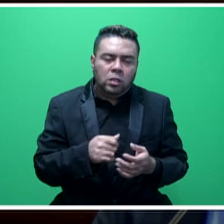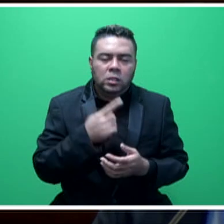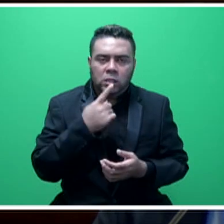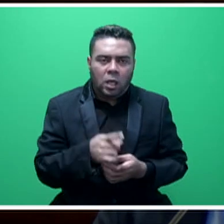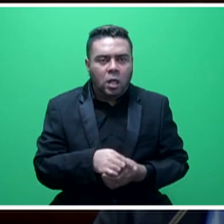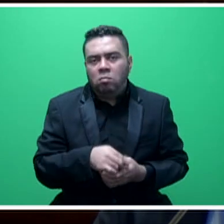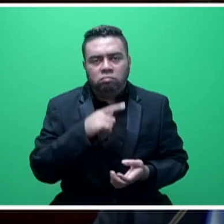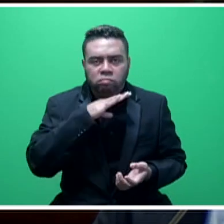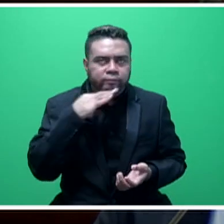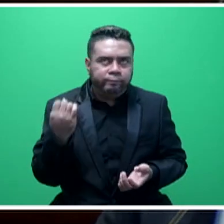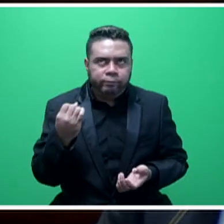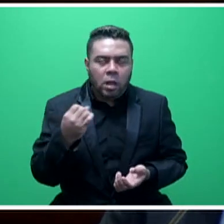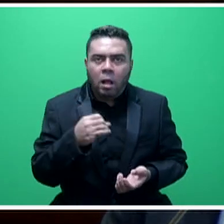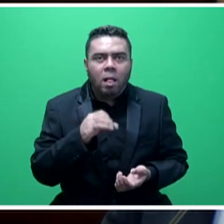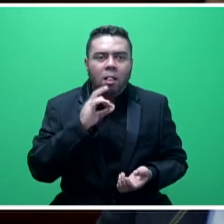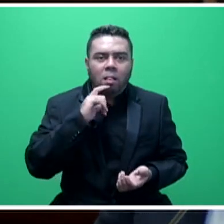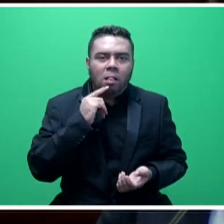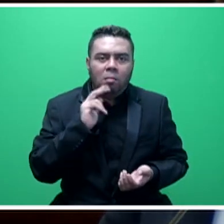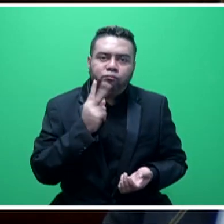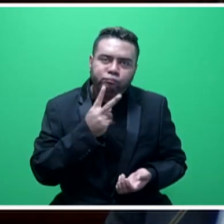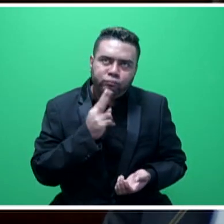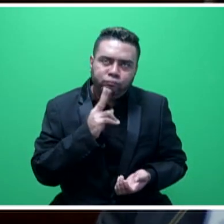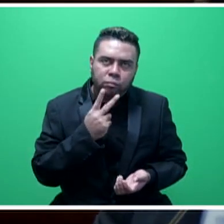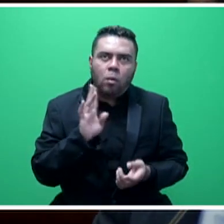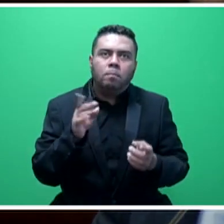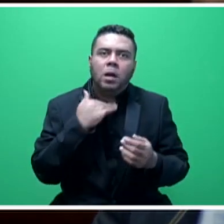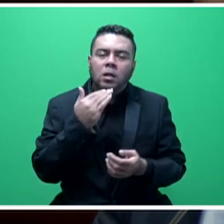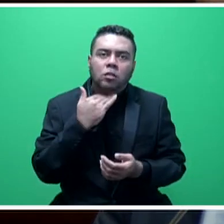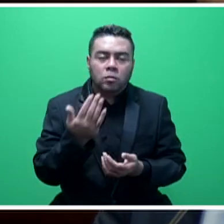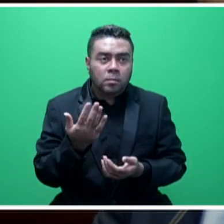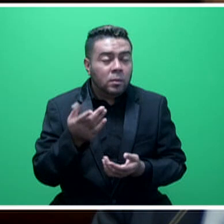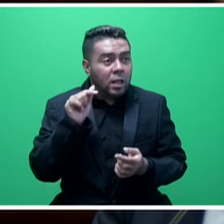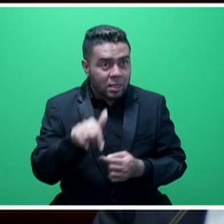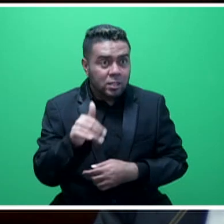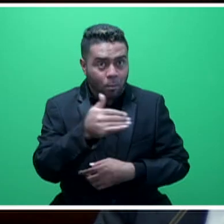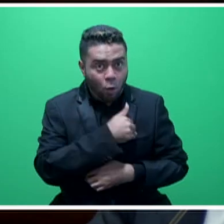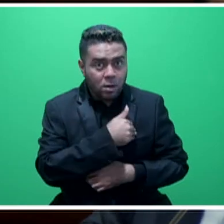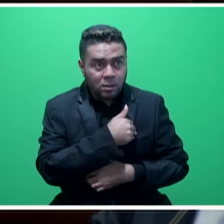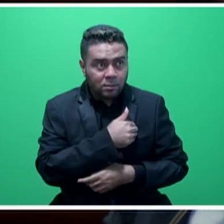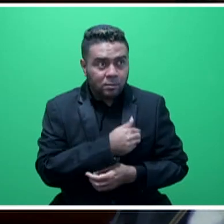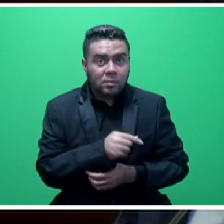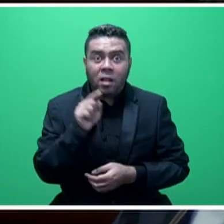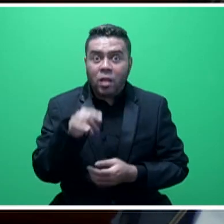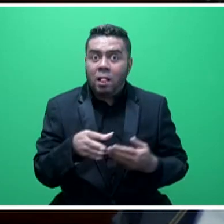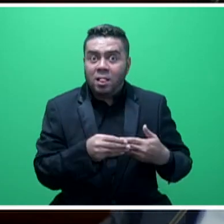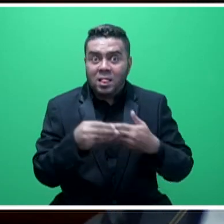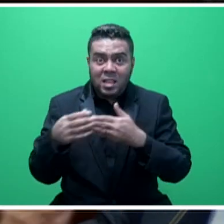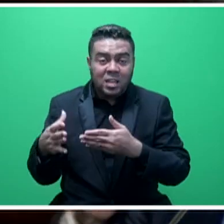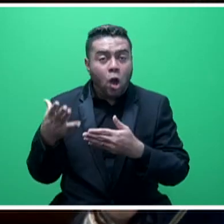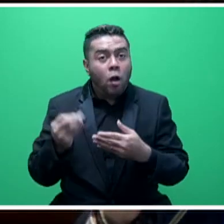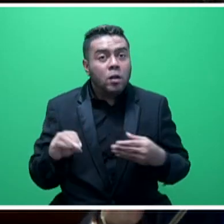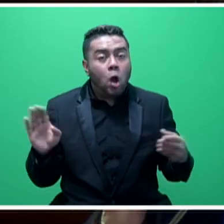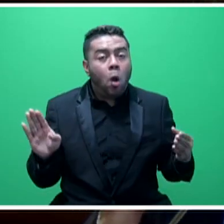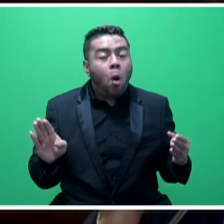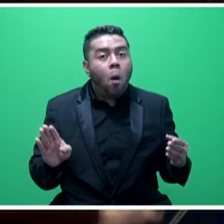unfounded conspiracy theories. Mr. Speaker, sir, this morning, Mr. Speaker, sir, the leader of the opposition